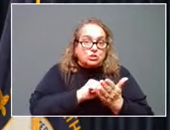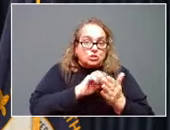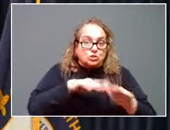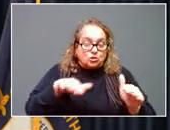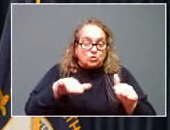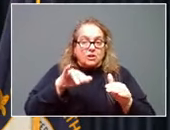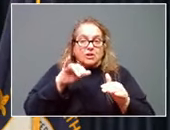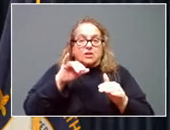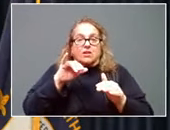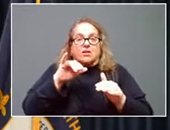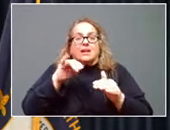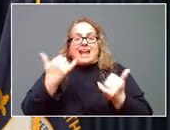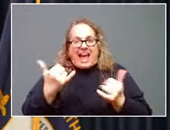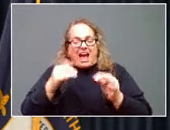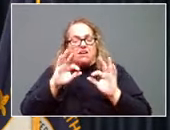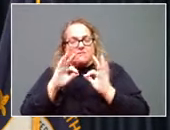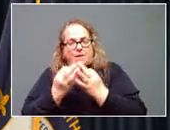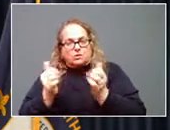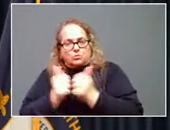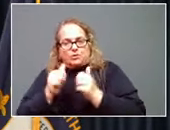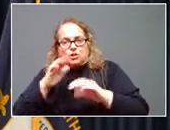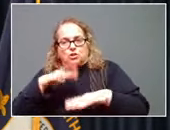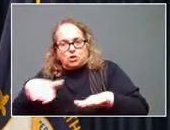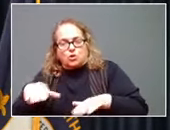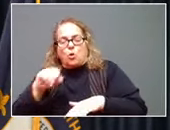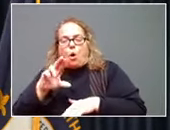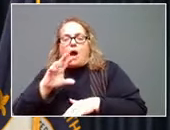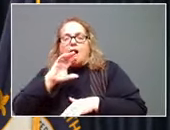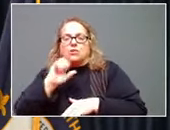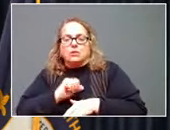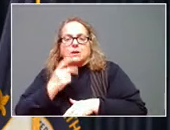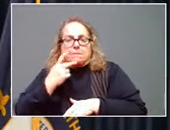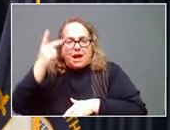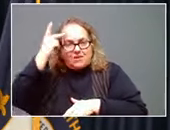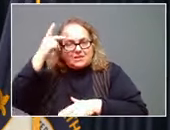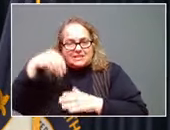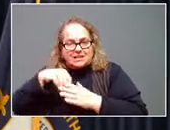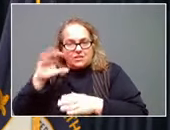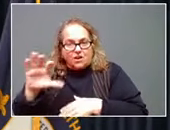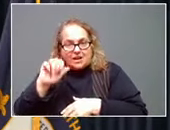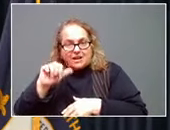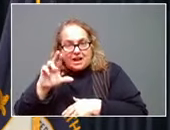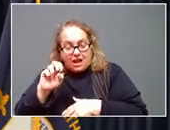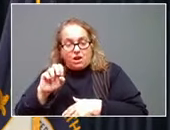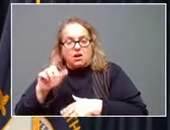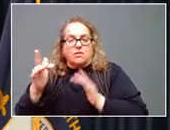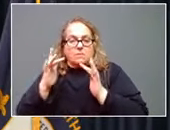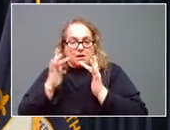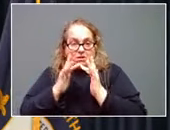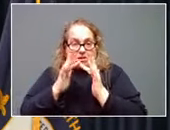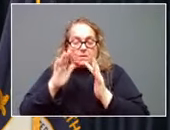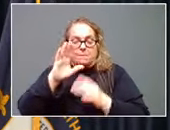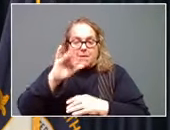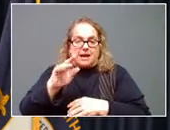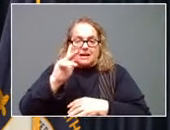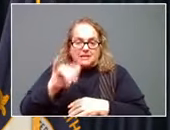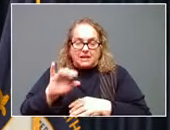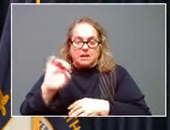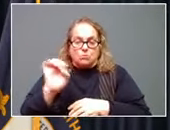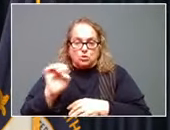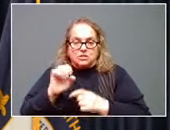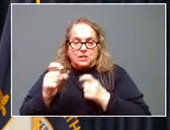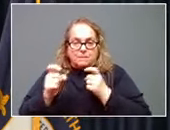it's families with children and or elderly parents in their care, and they're being contacted by the Kentucky Emergency Management Team. One thing